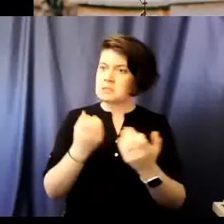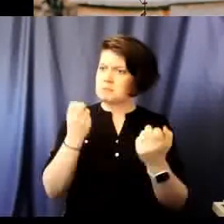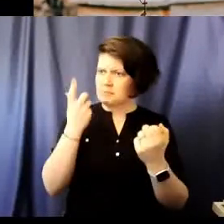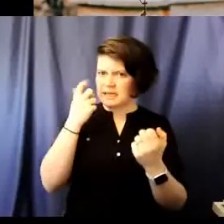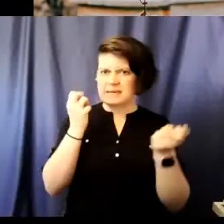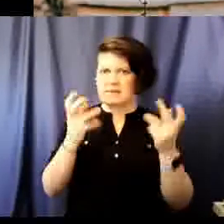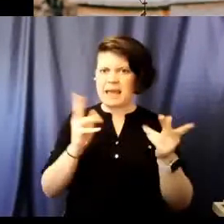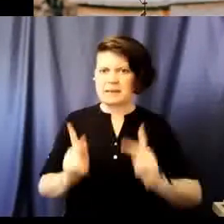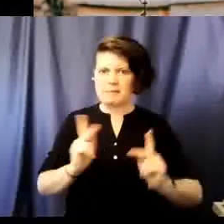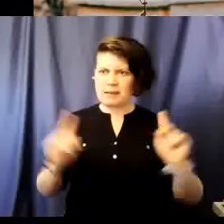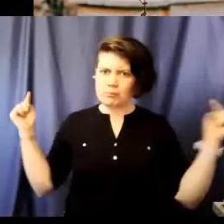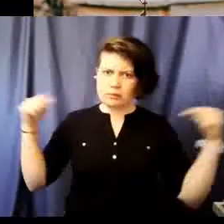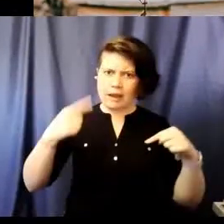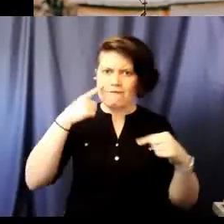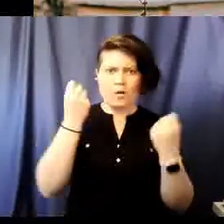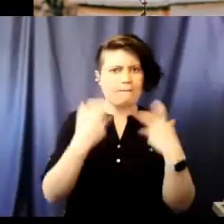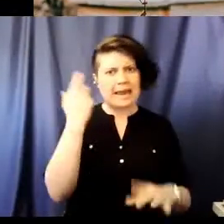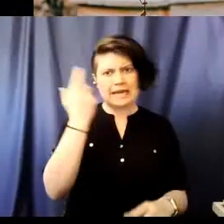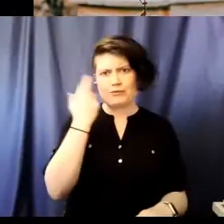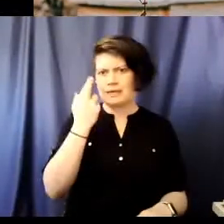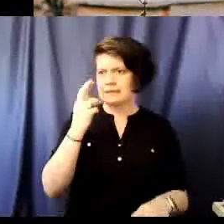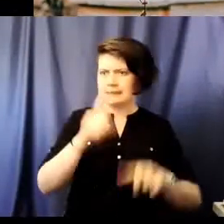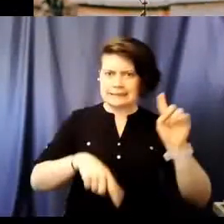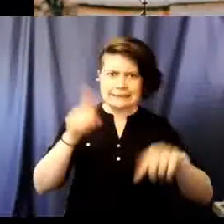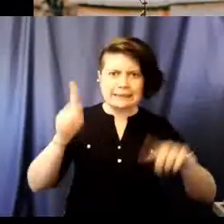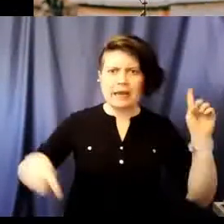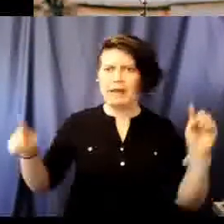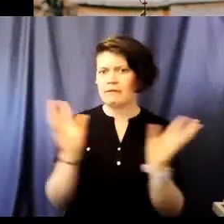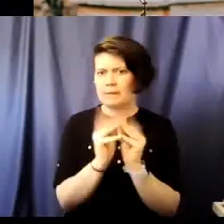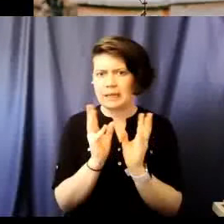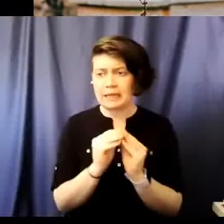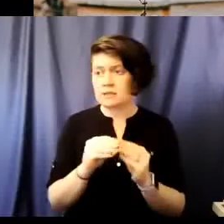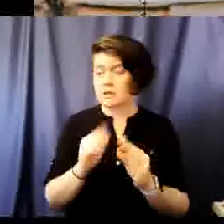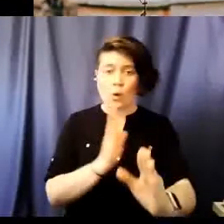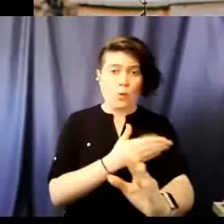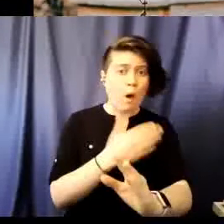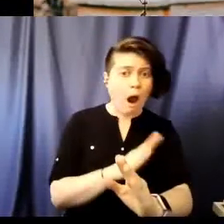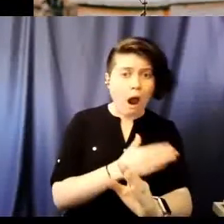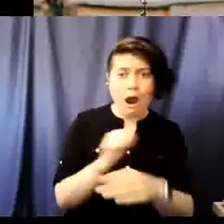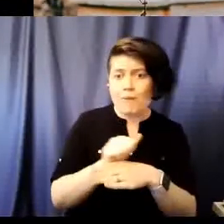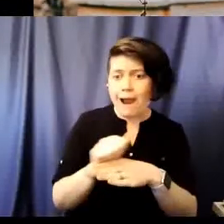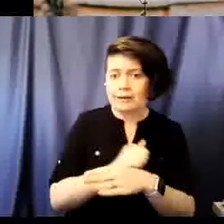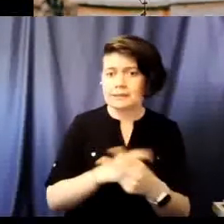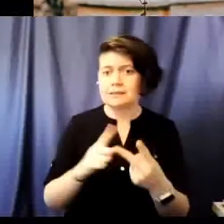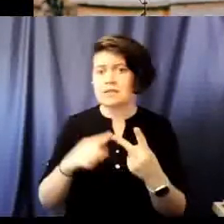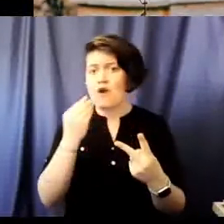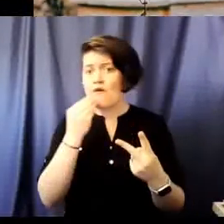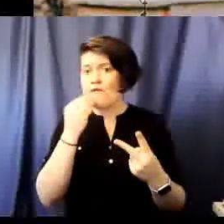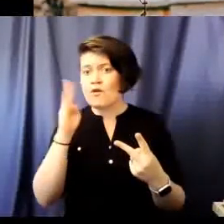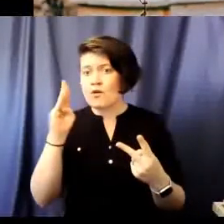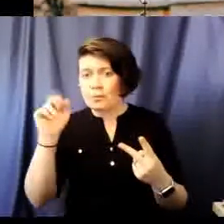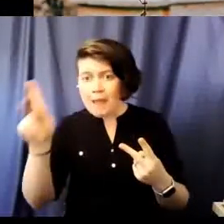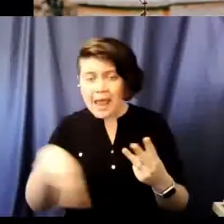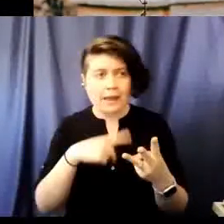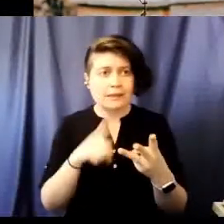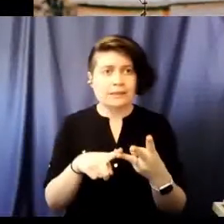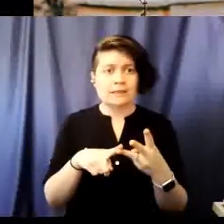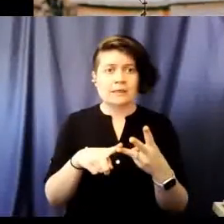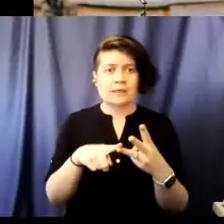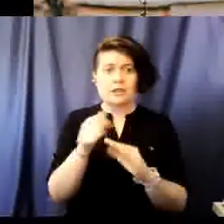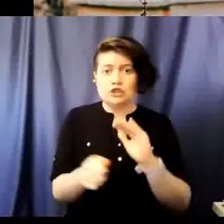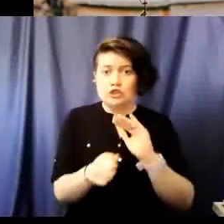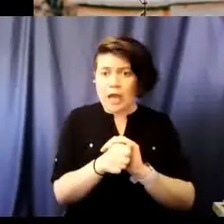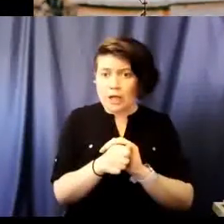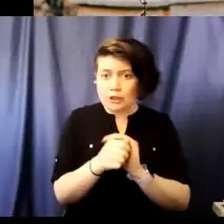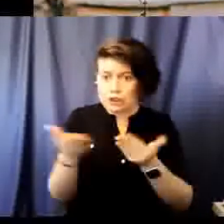centers. They're used for multiple things, right? They can be used for choir practice, they can be used for food banks, they can be used for unsheltered